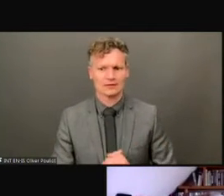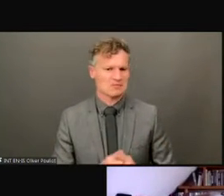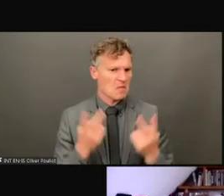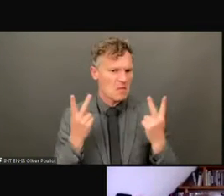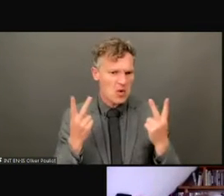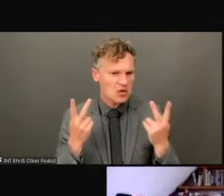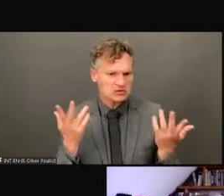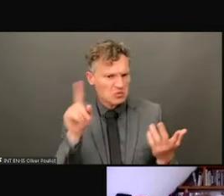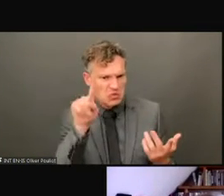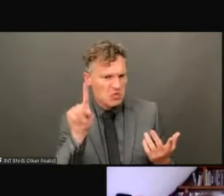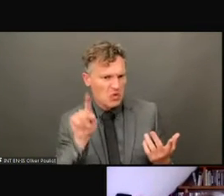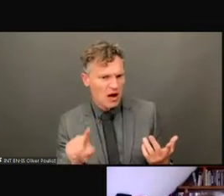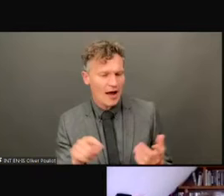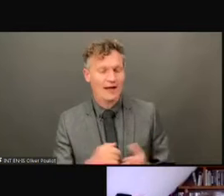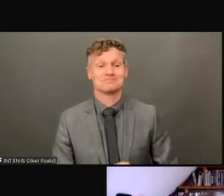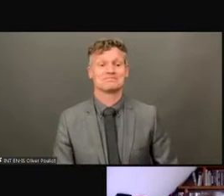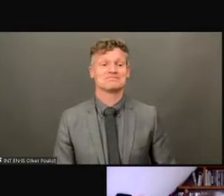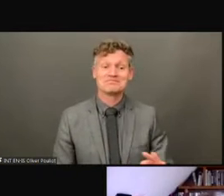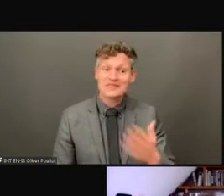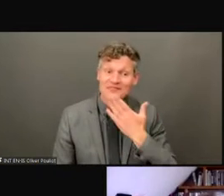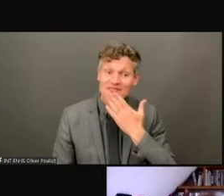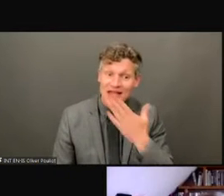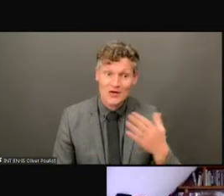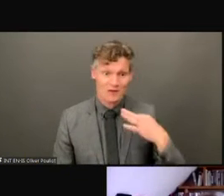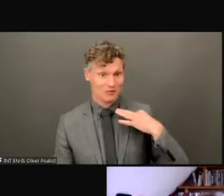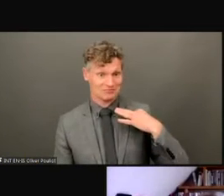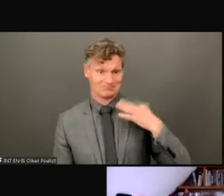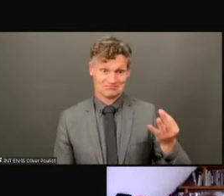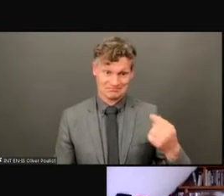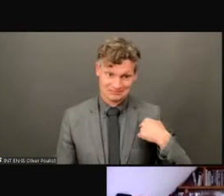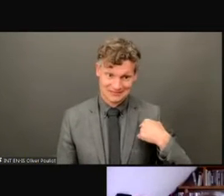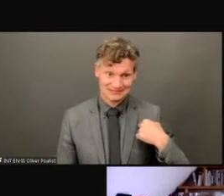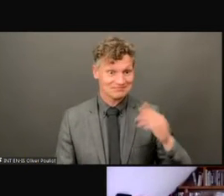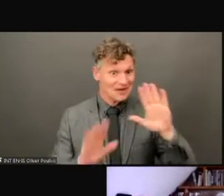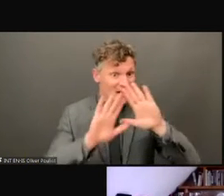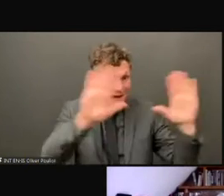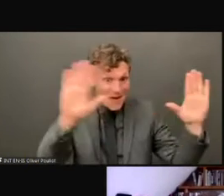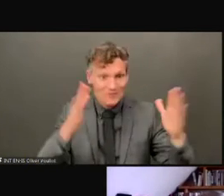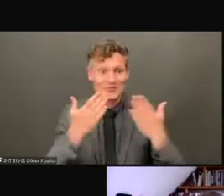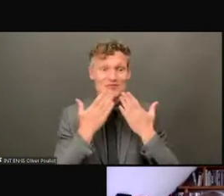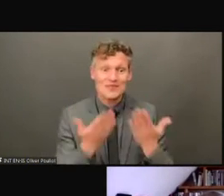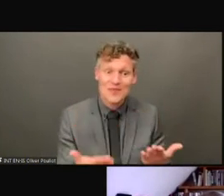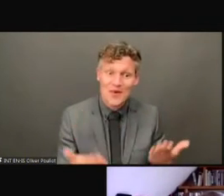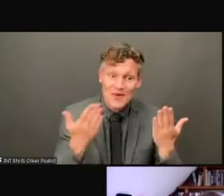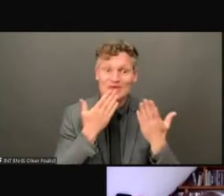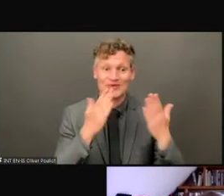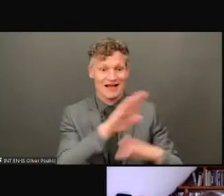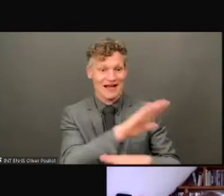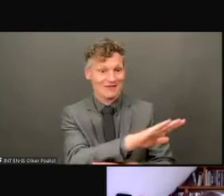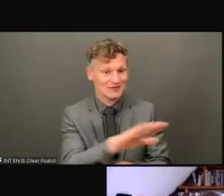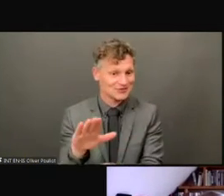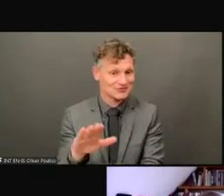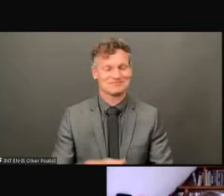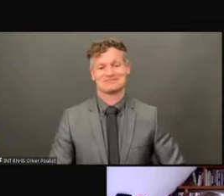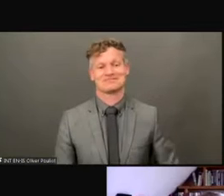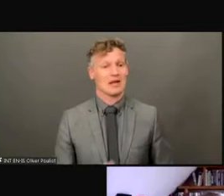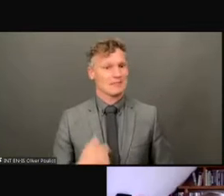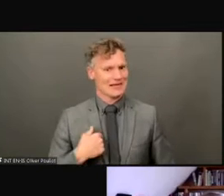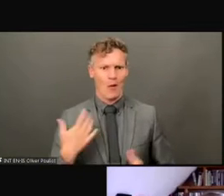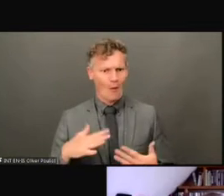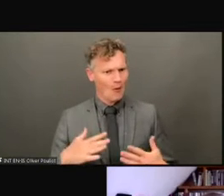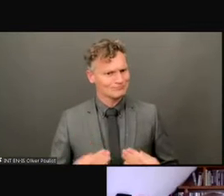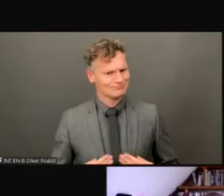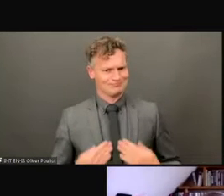good afternoon. I was really delighted when the organizers asked me if I would like to join an event to have a conversation with my colleague,